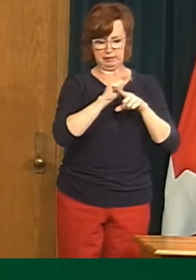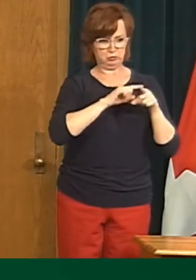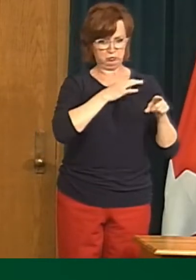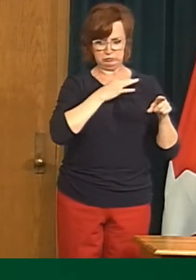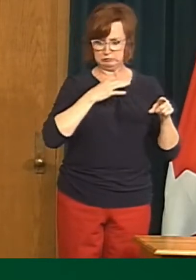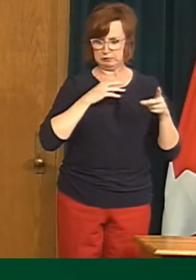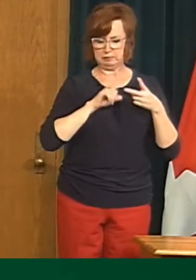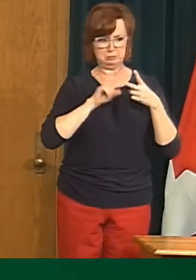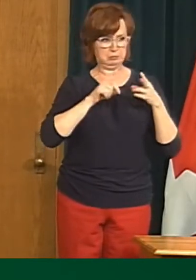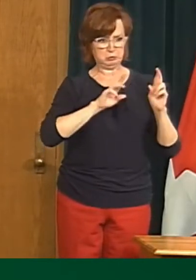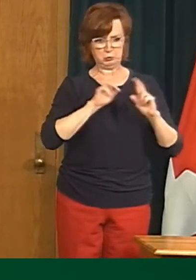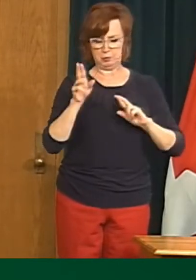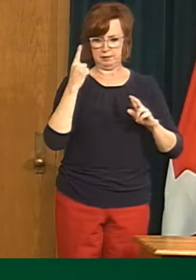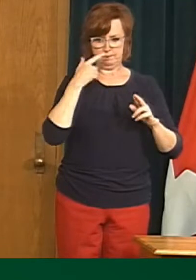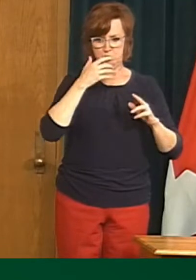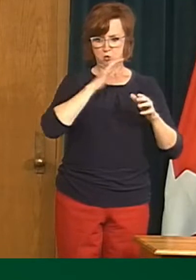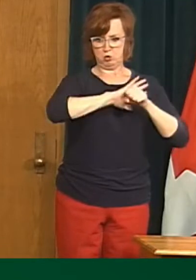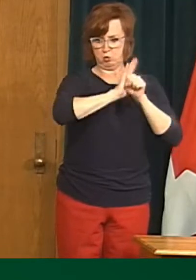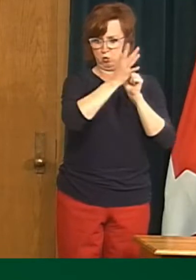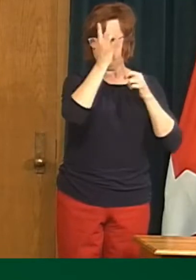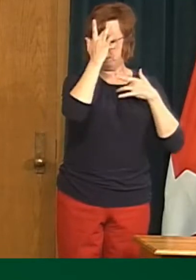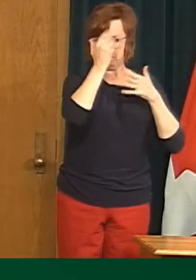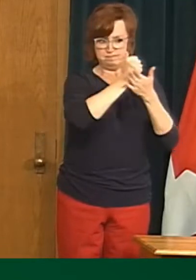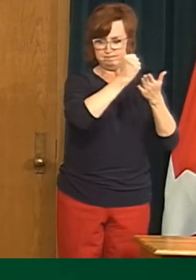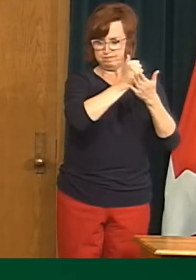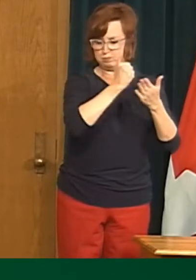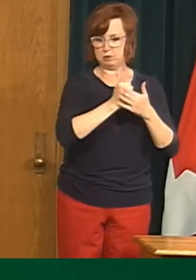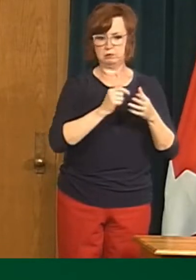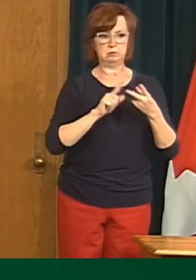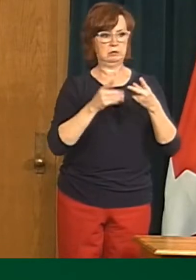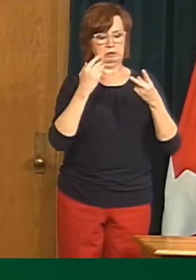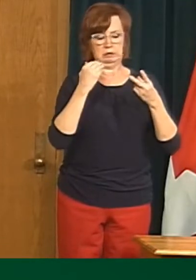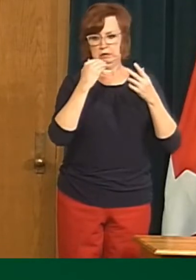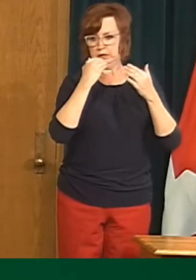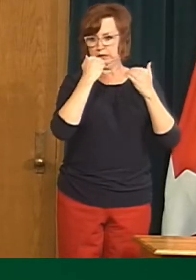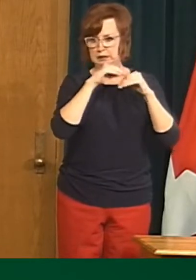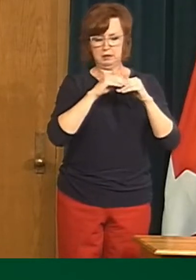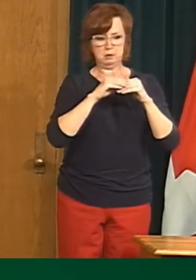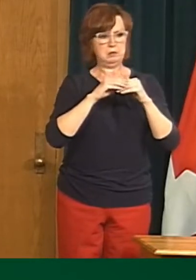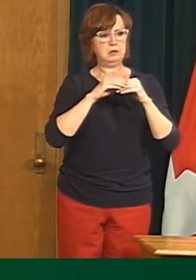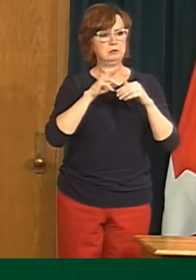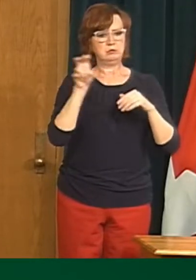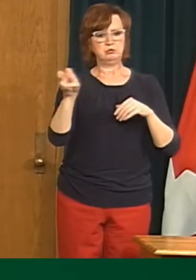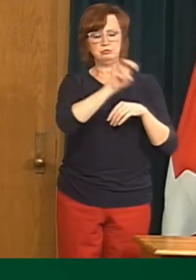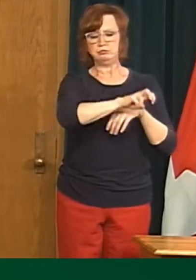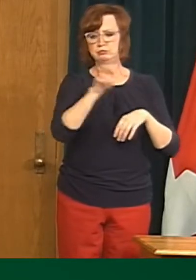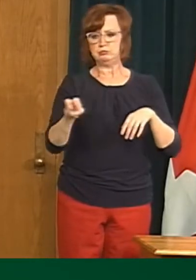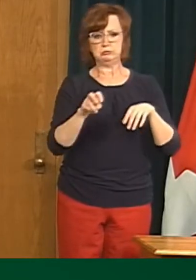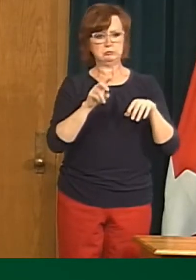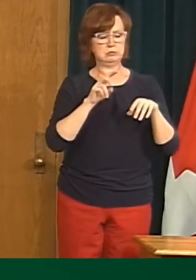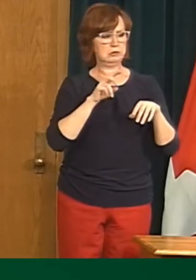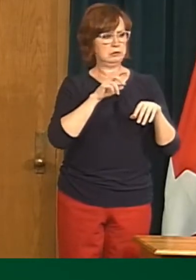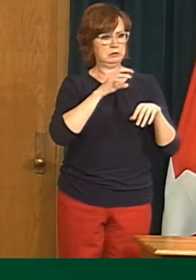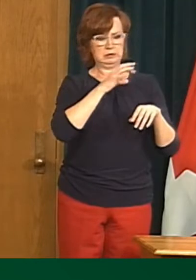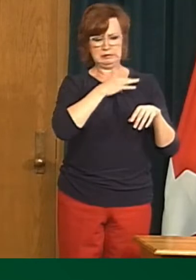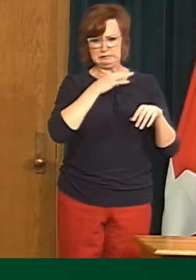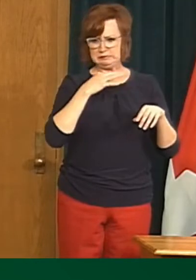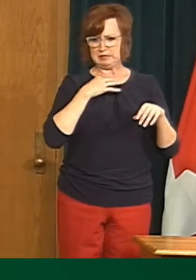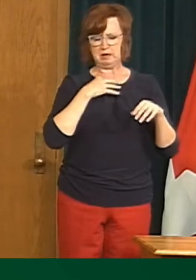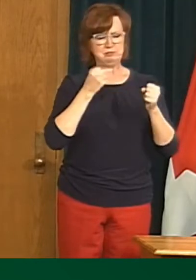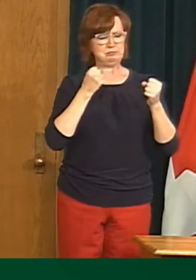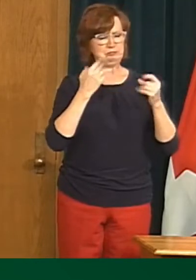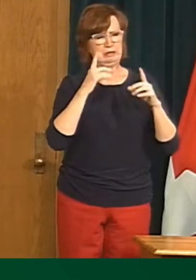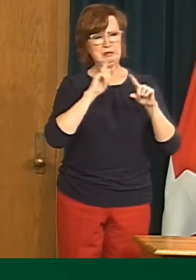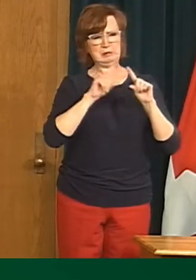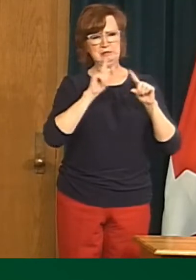up capacity, to make sure that cohorting is done in those facilities that are both long-term care and acute care, for all those reasons. So